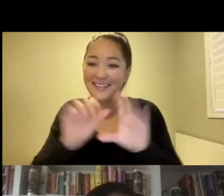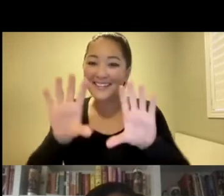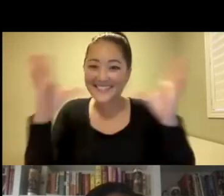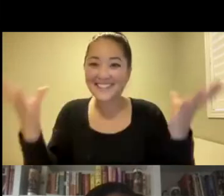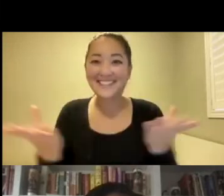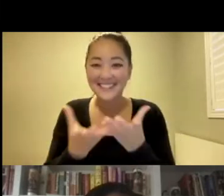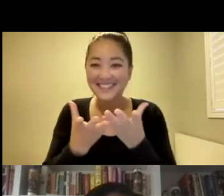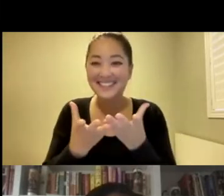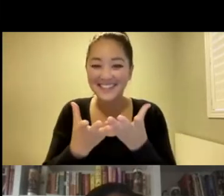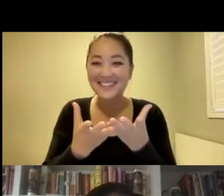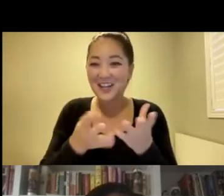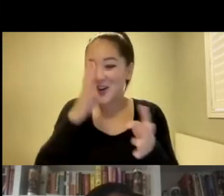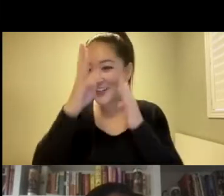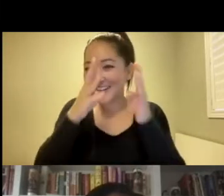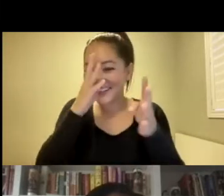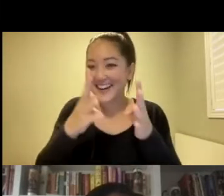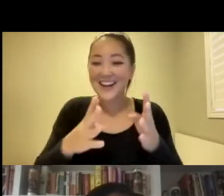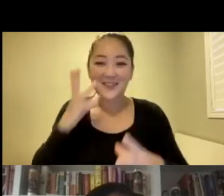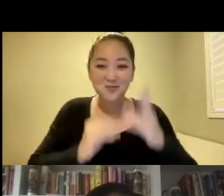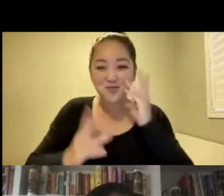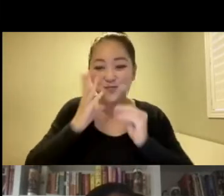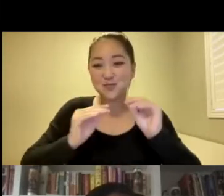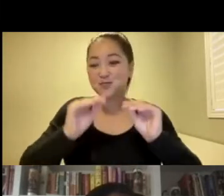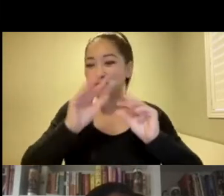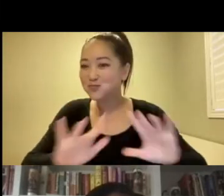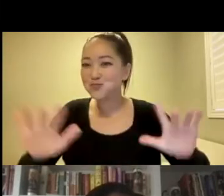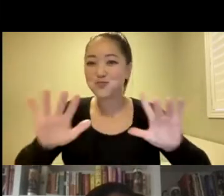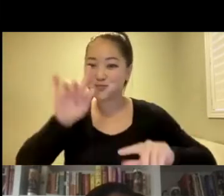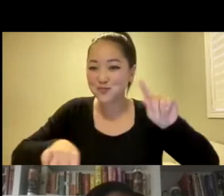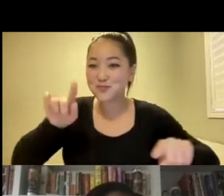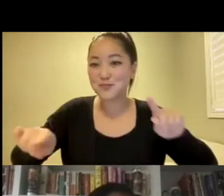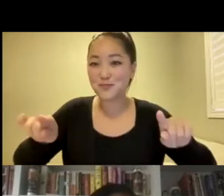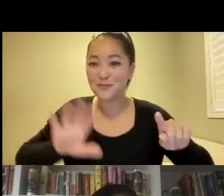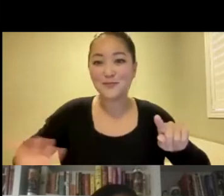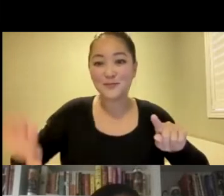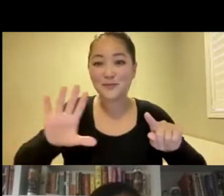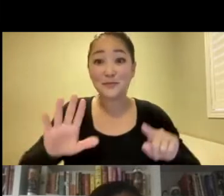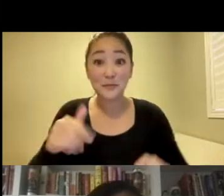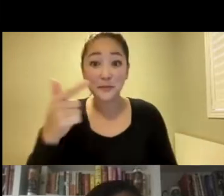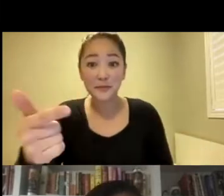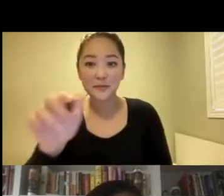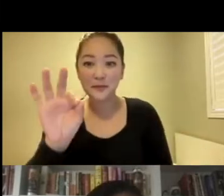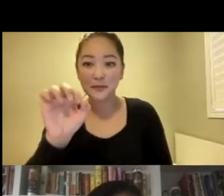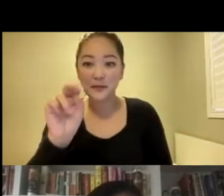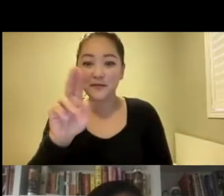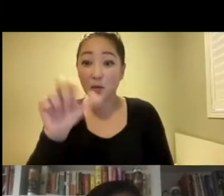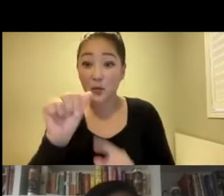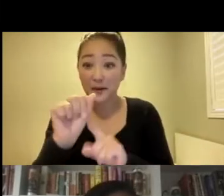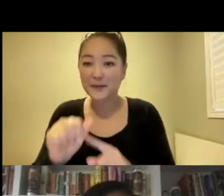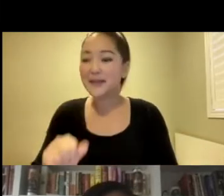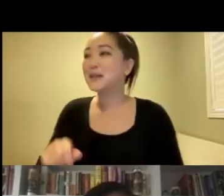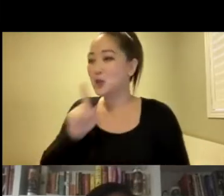professional and creative experiences here. So take it away, Fiona. Yeah, sure. So